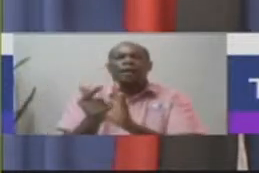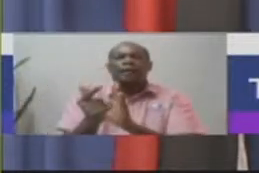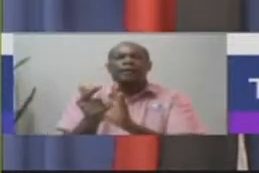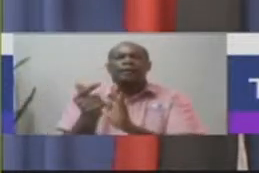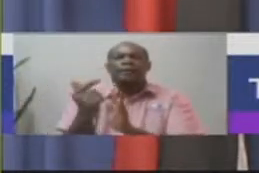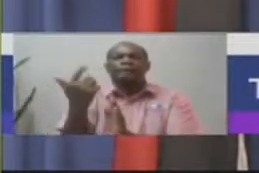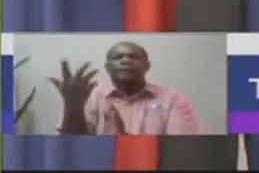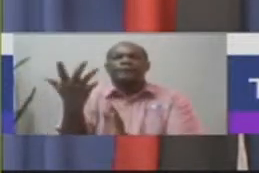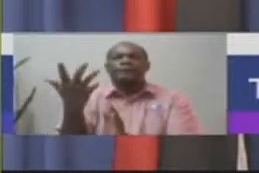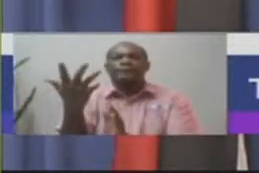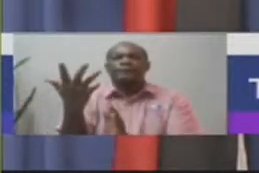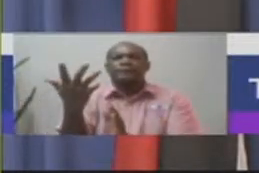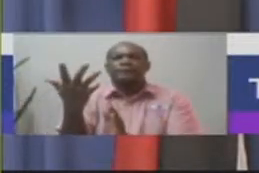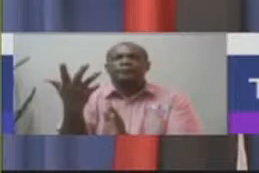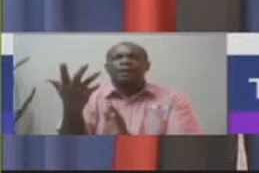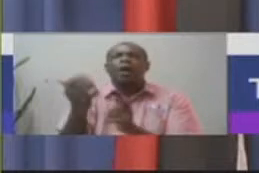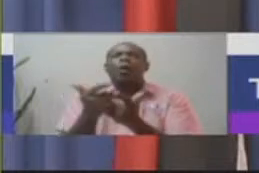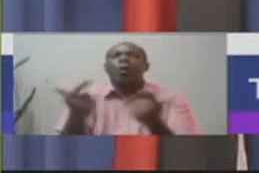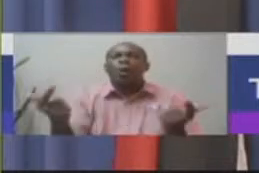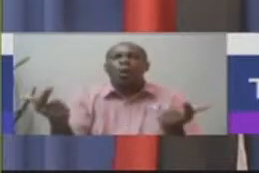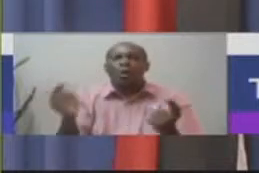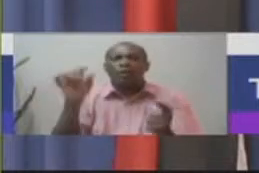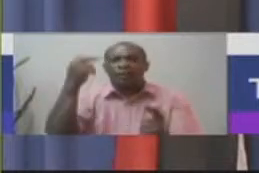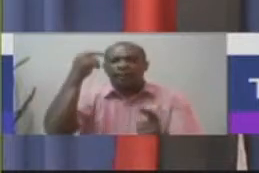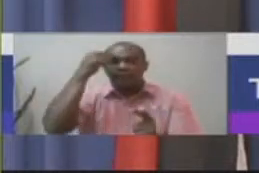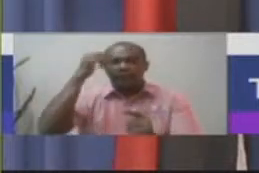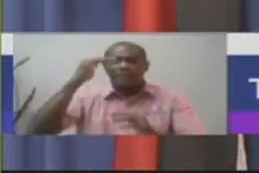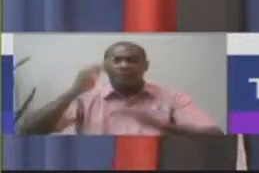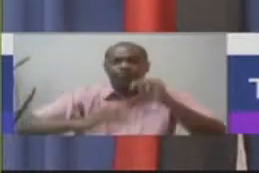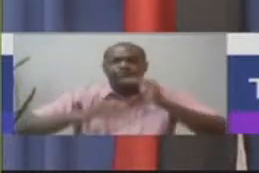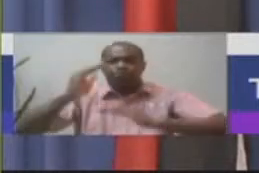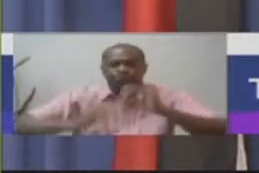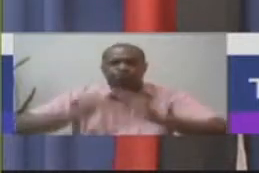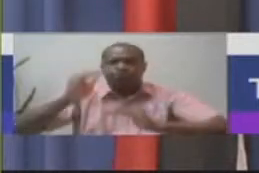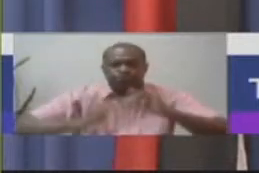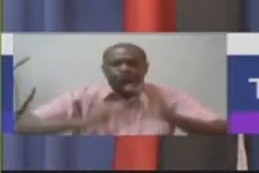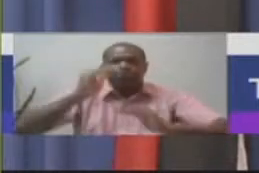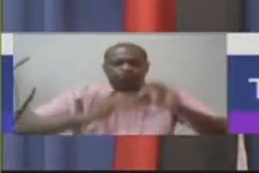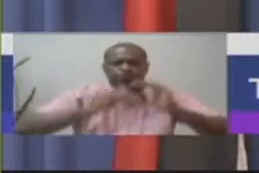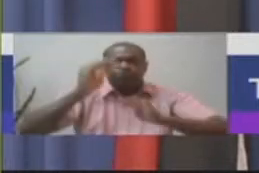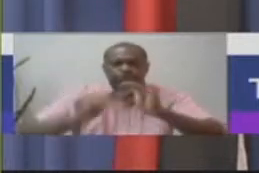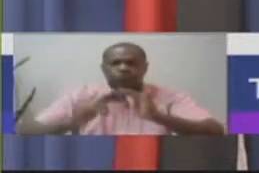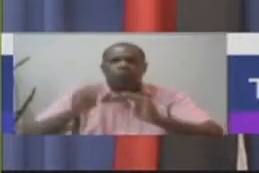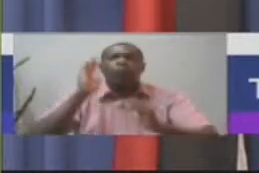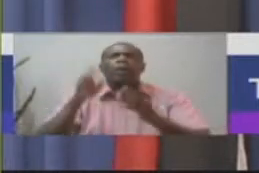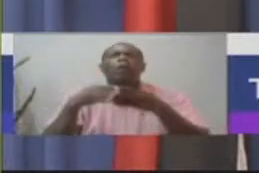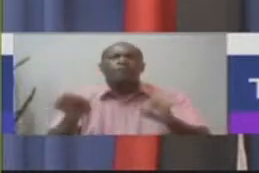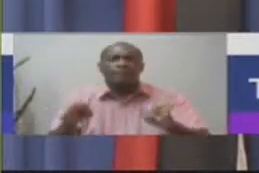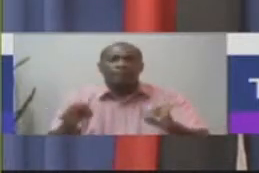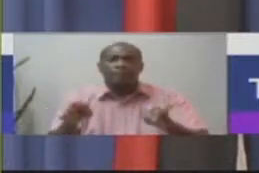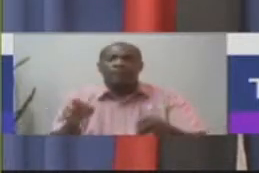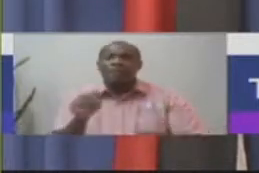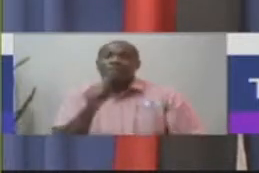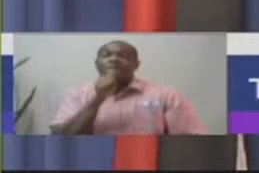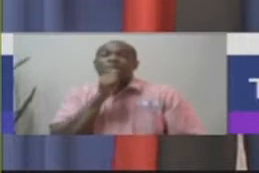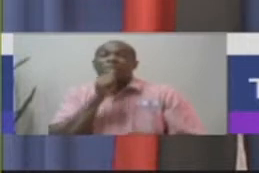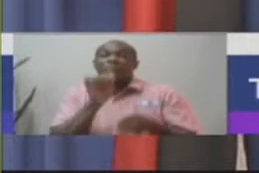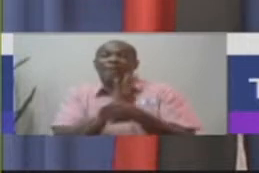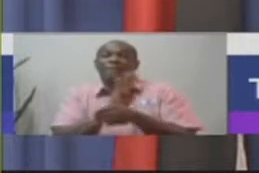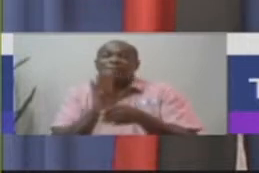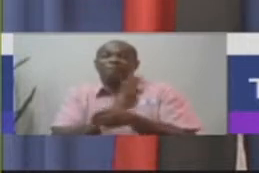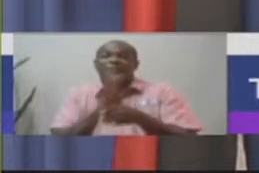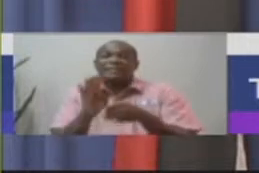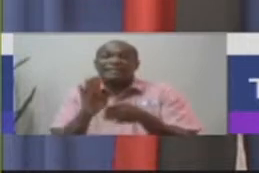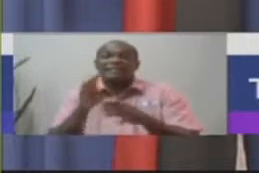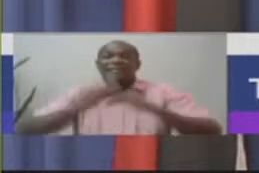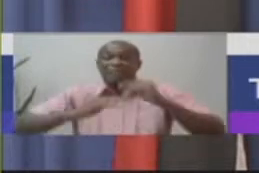government construction will reopen. We will hold the private sector construction for view